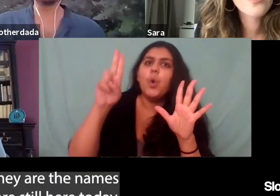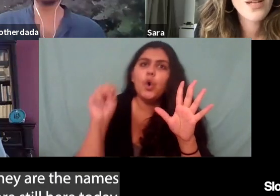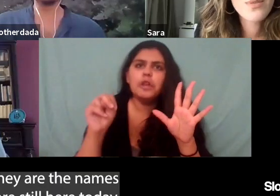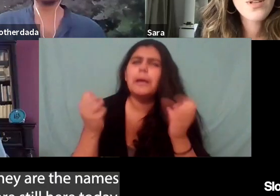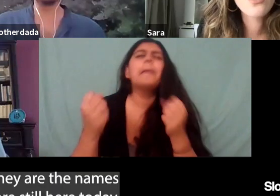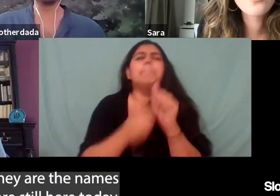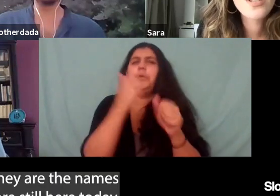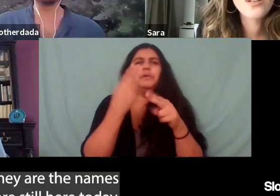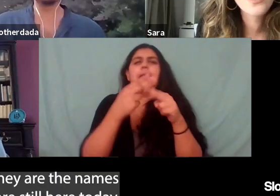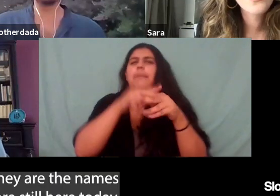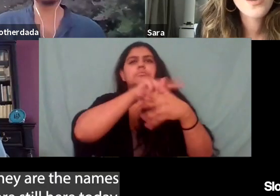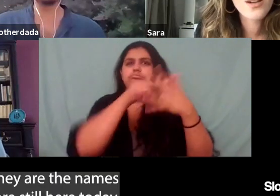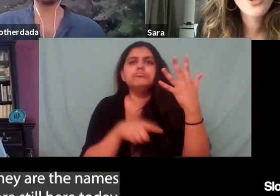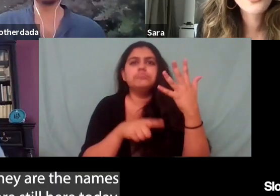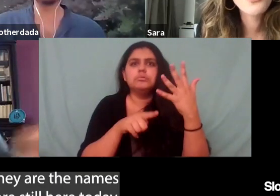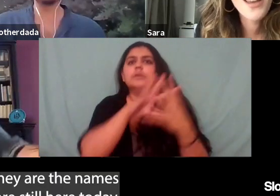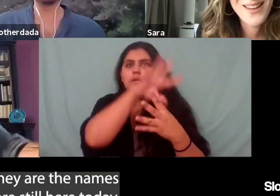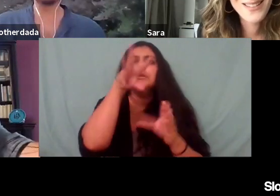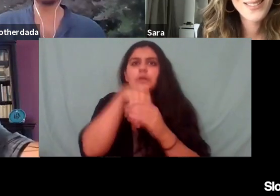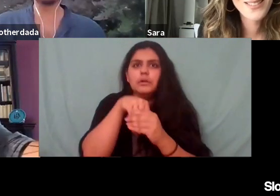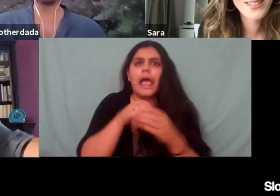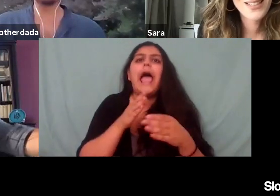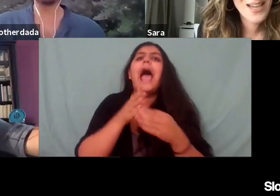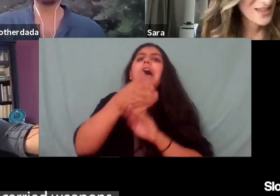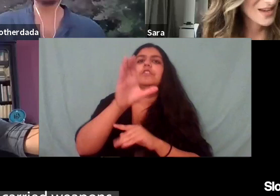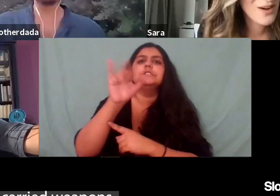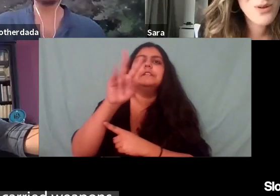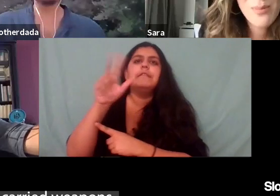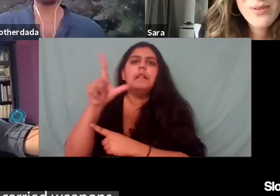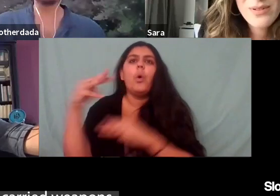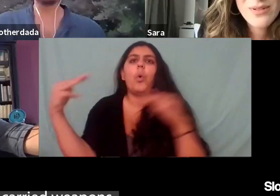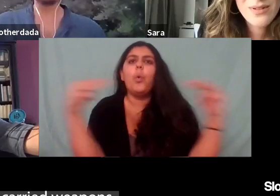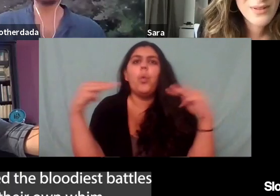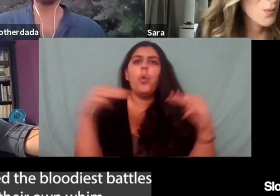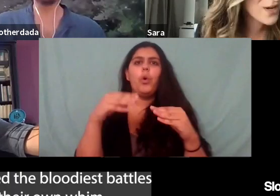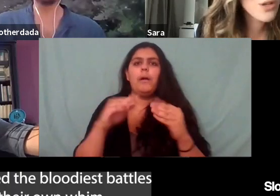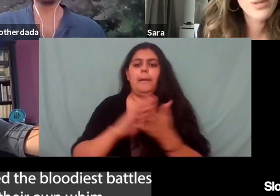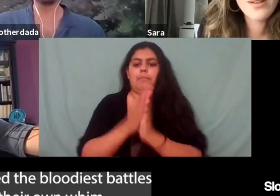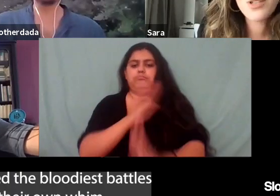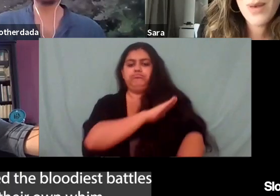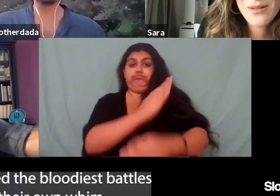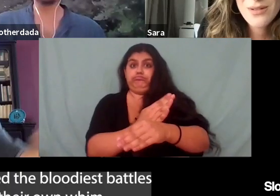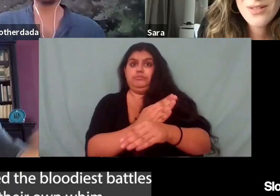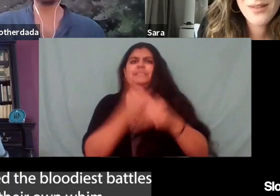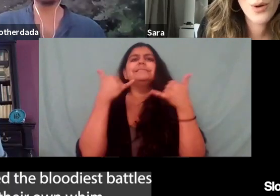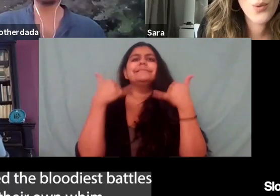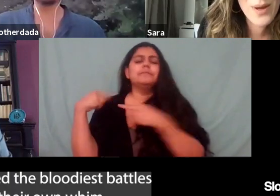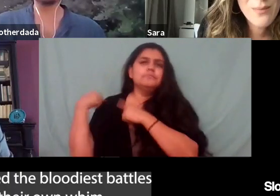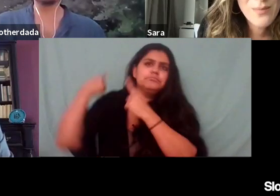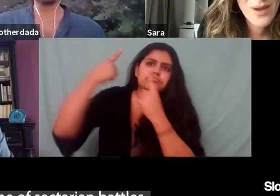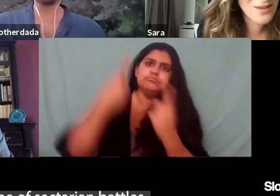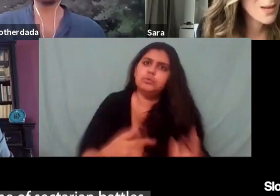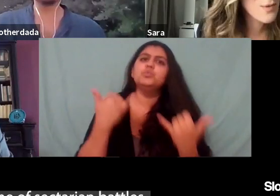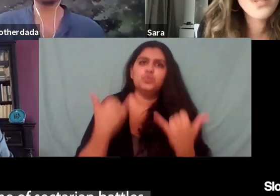they are the names that are still here today. They carried weapons, they waged the bloodiest battles at their own